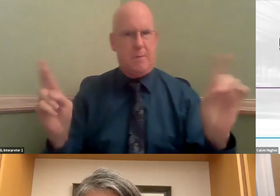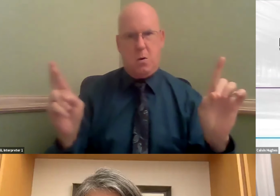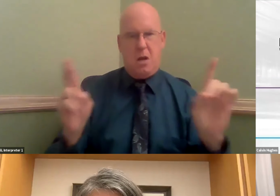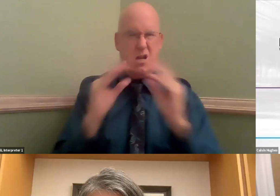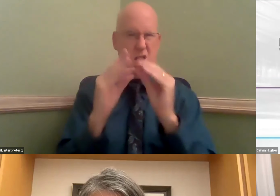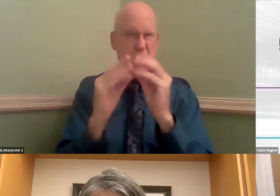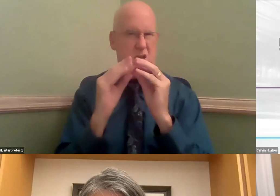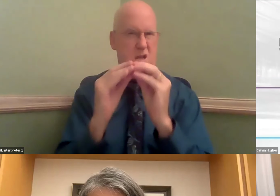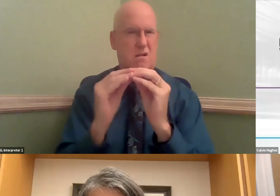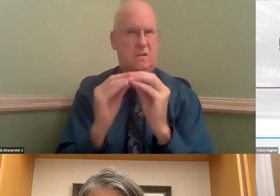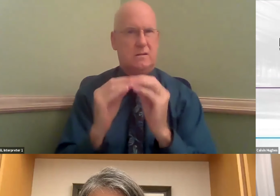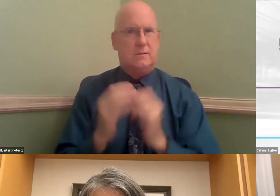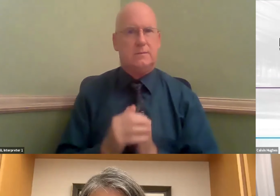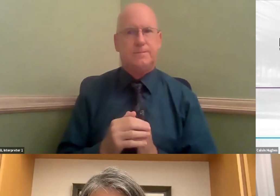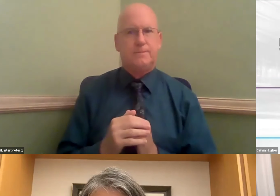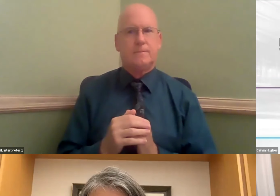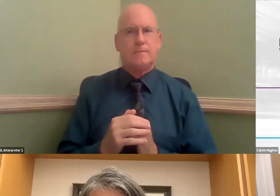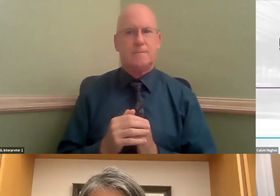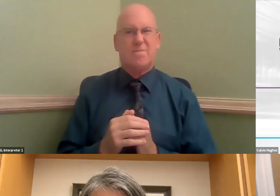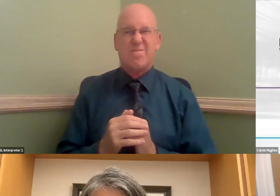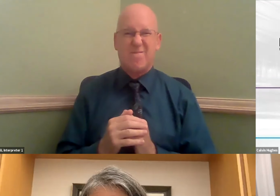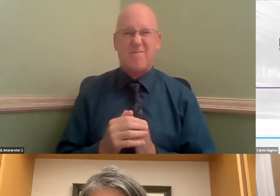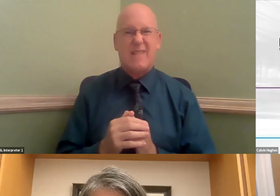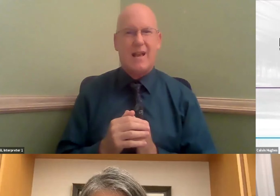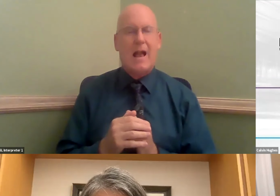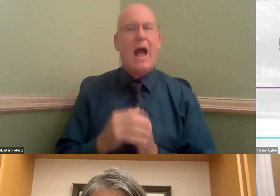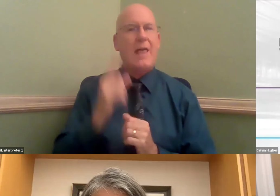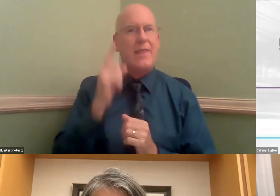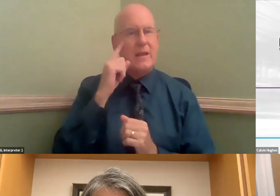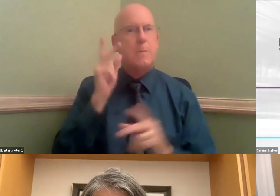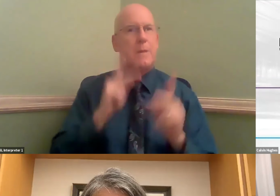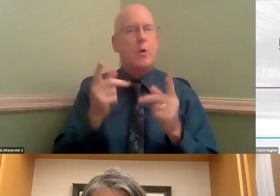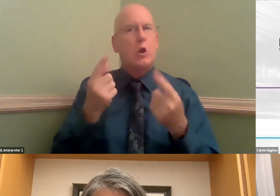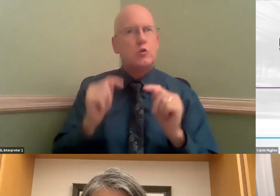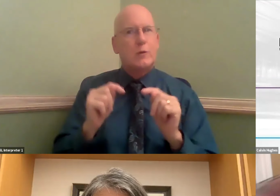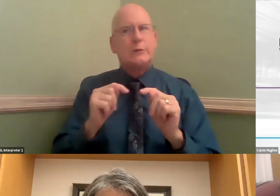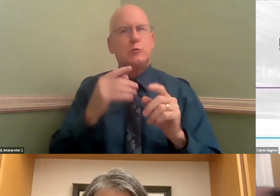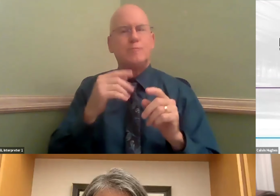there's been a desire to sort of hew to a narrative that,